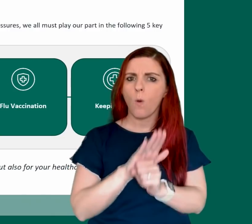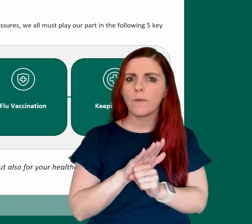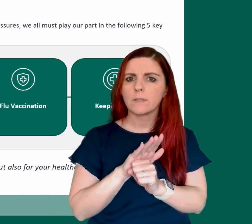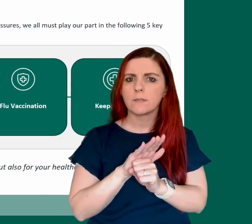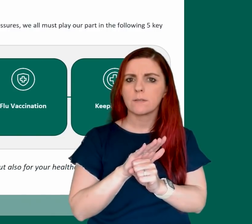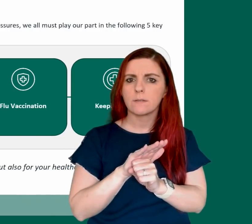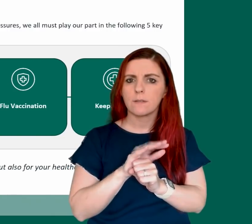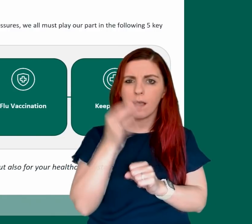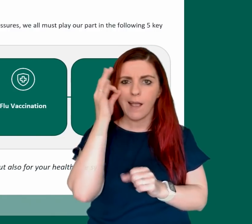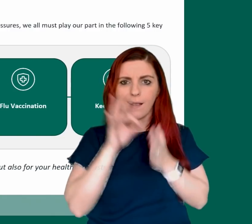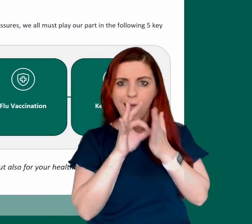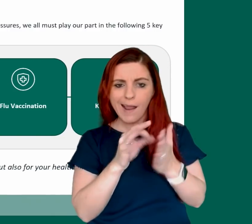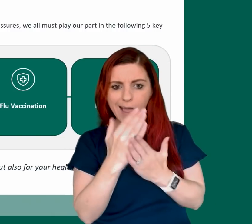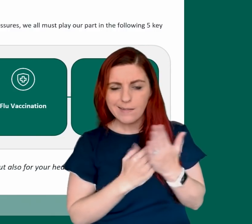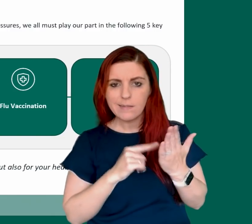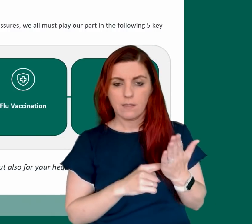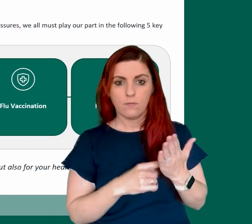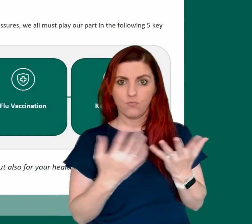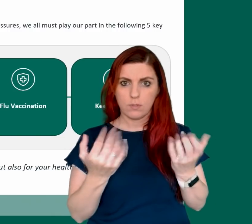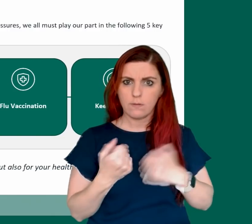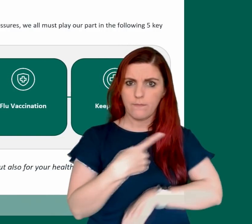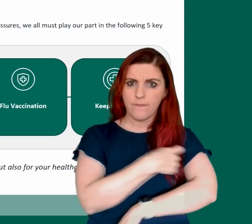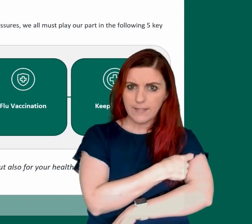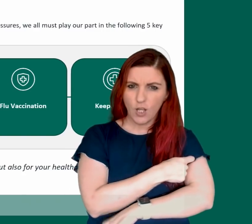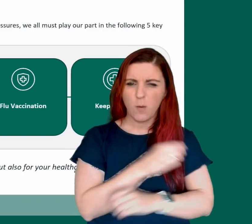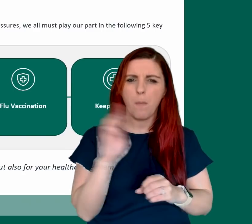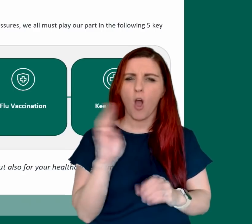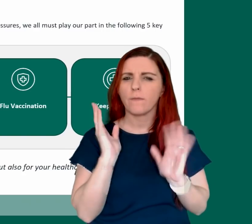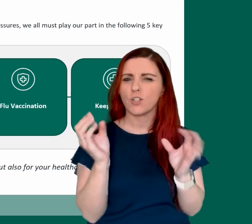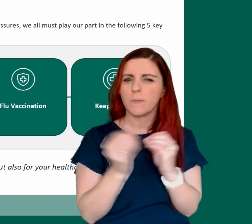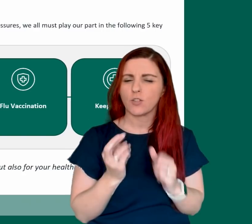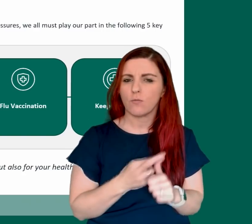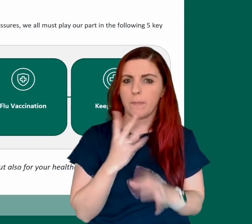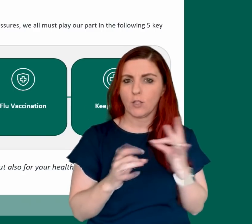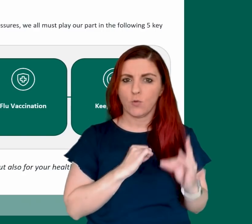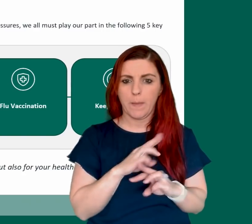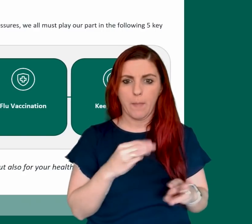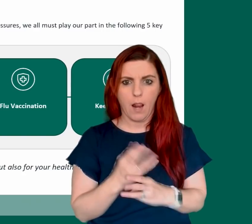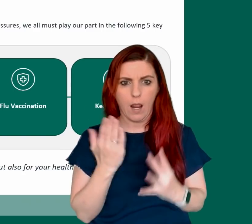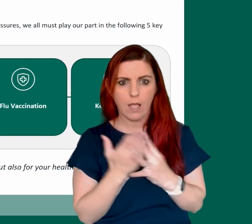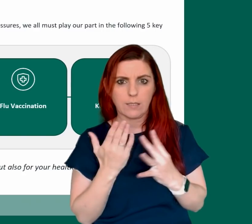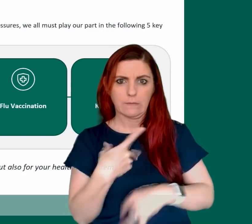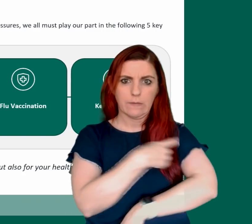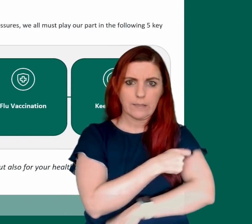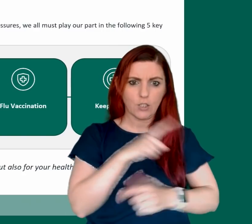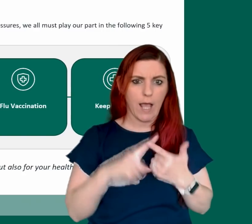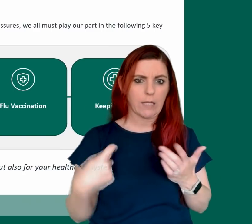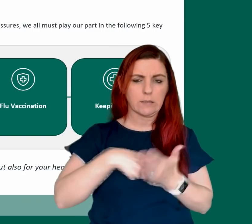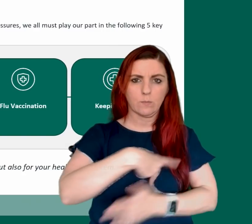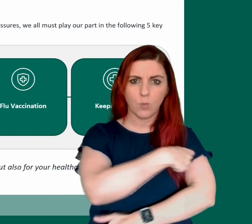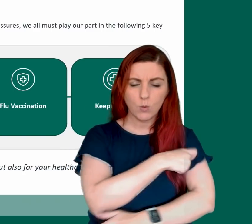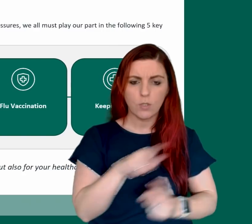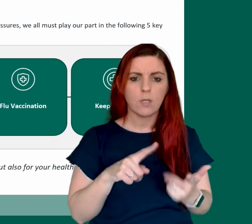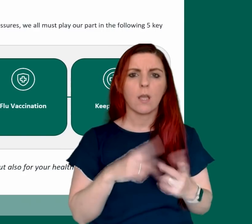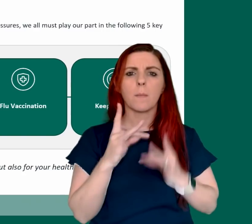get vaccinated, and Paul has mentioned that in terms of just ensuring that people avail of vaccination and the boosters, ensuring